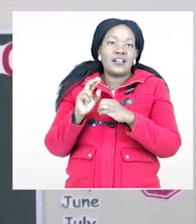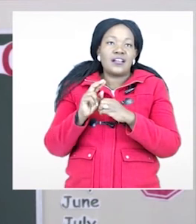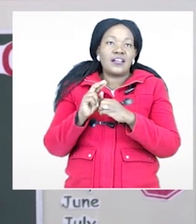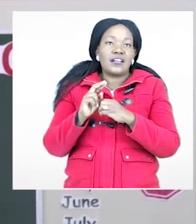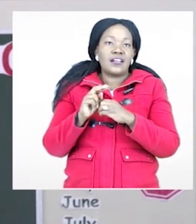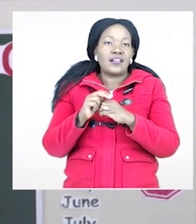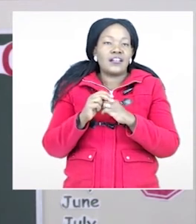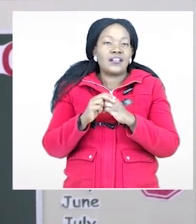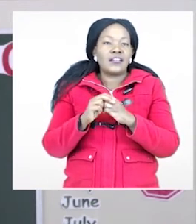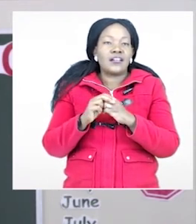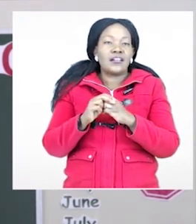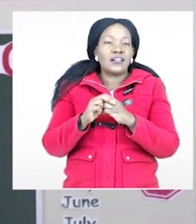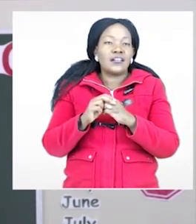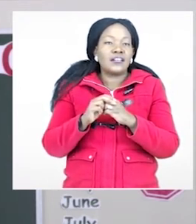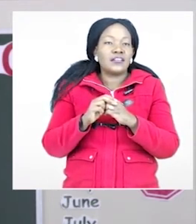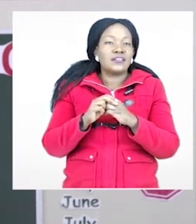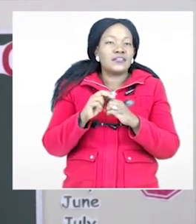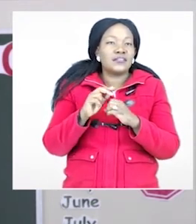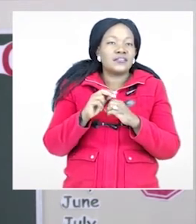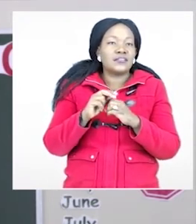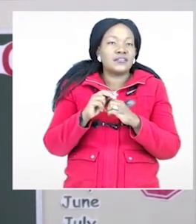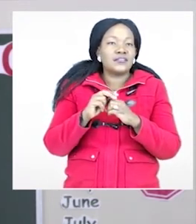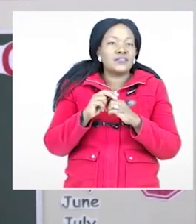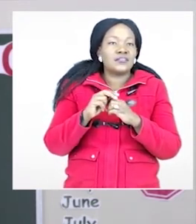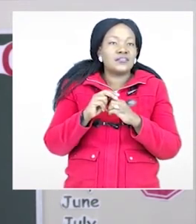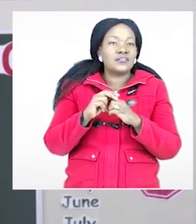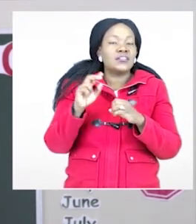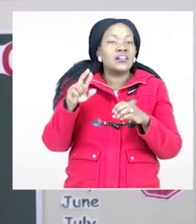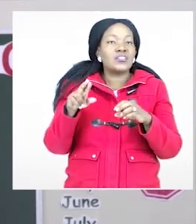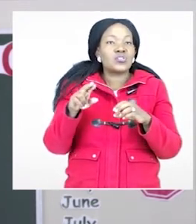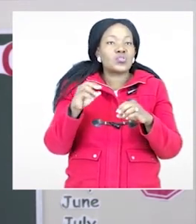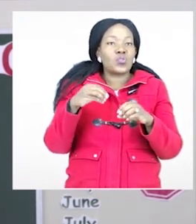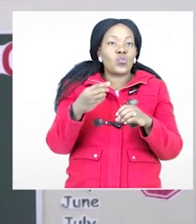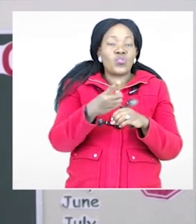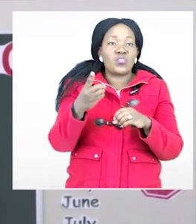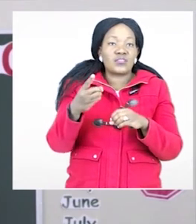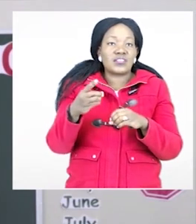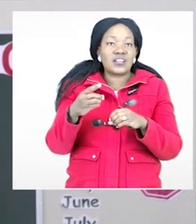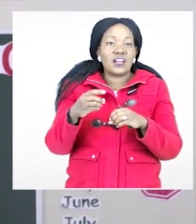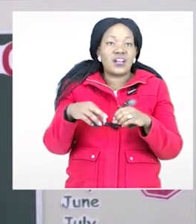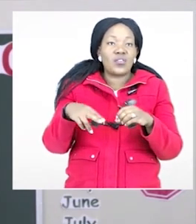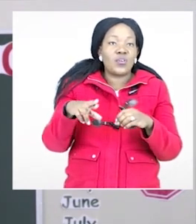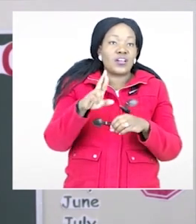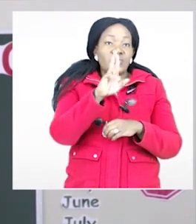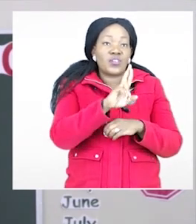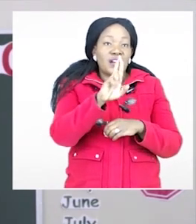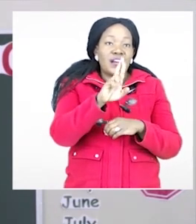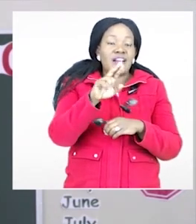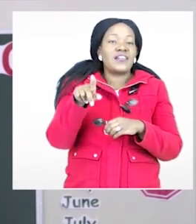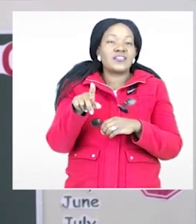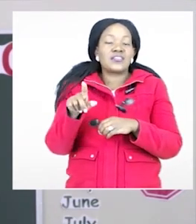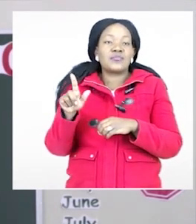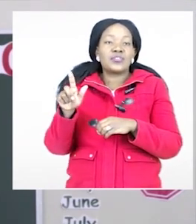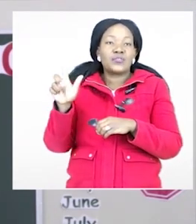coming this direction. So they are going left and the hippo is coming right. So let's